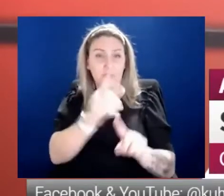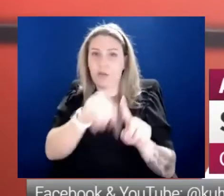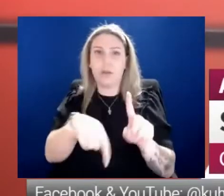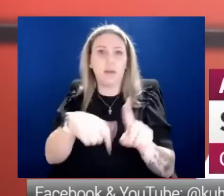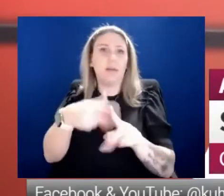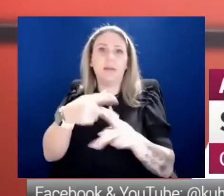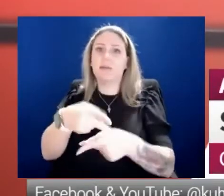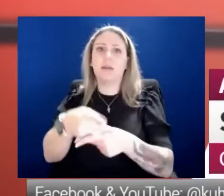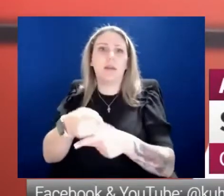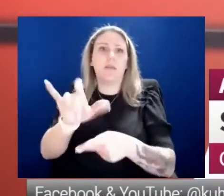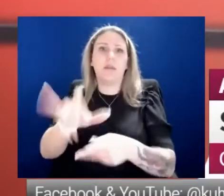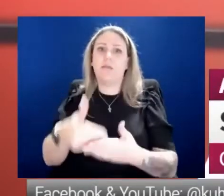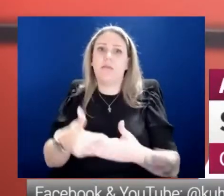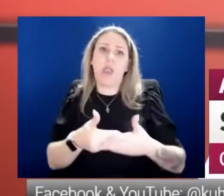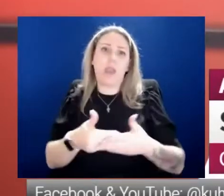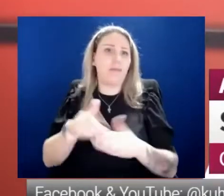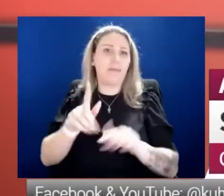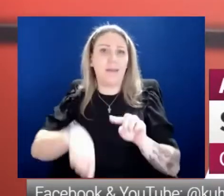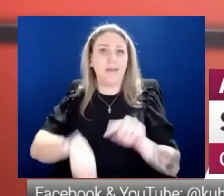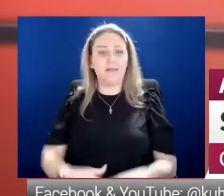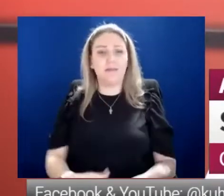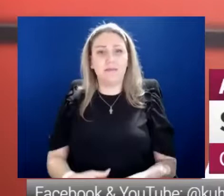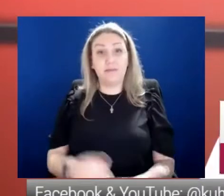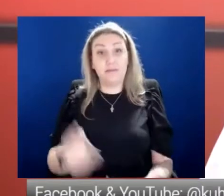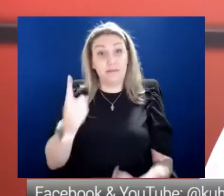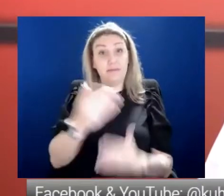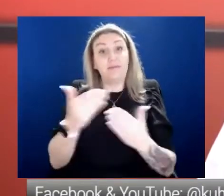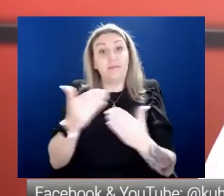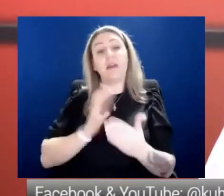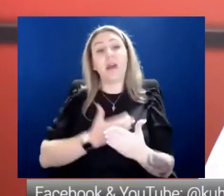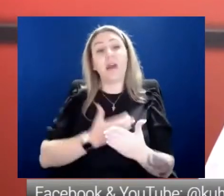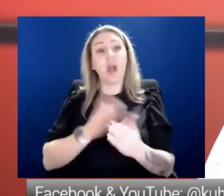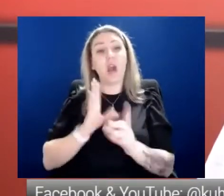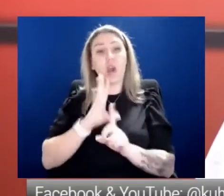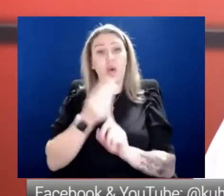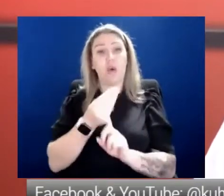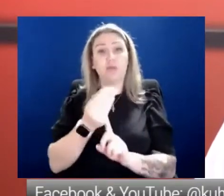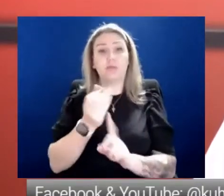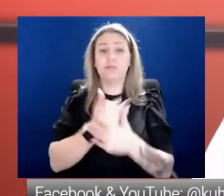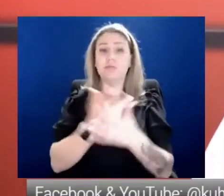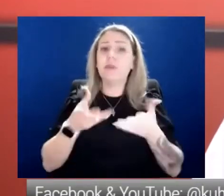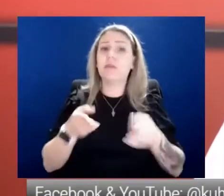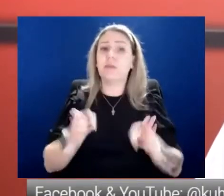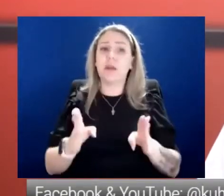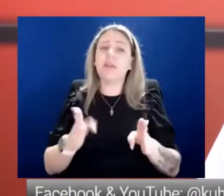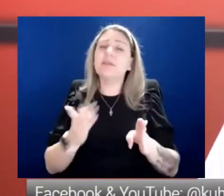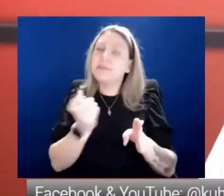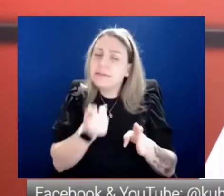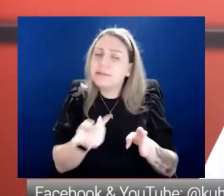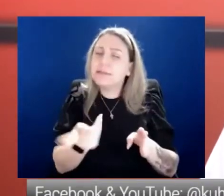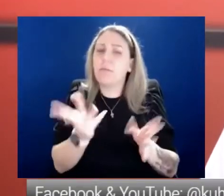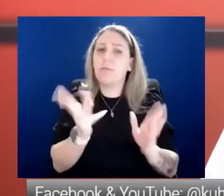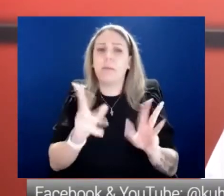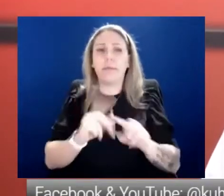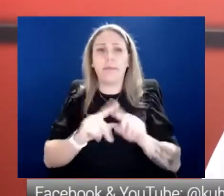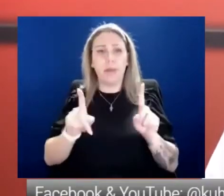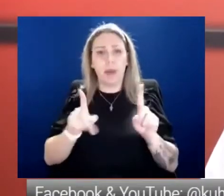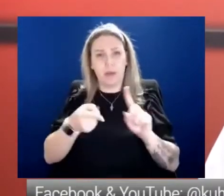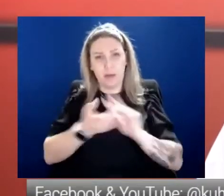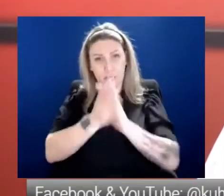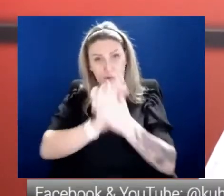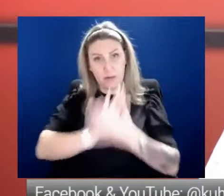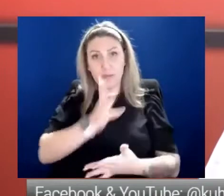think that's one of the things in our culture in a lot of ways, and there's gonna be some of that, but you become a mom for whatever